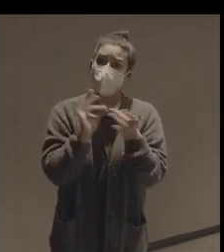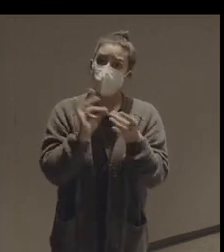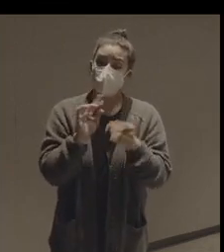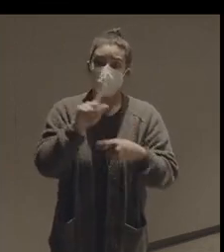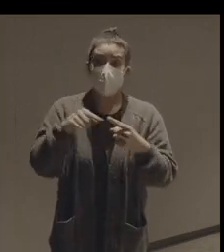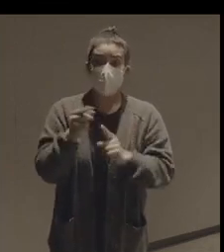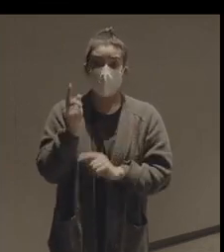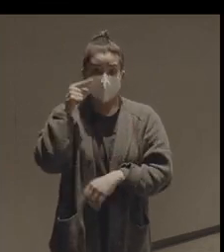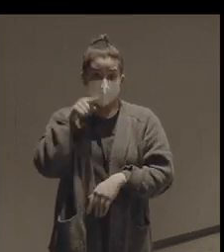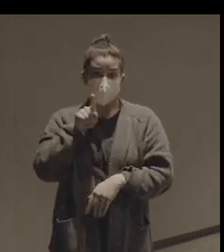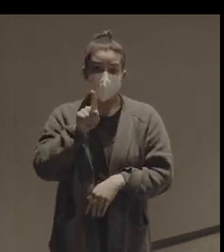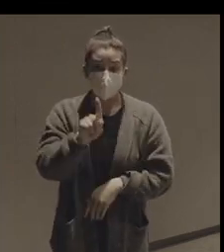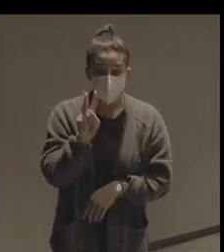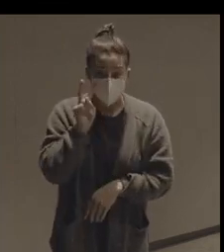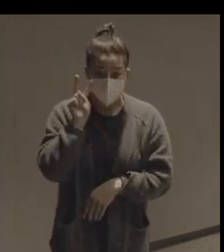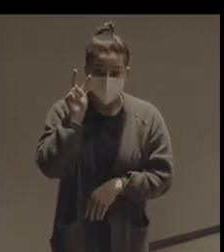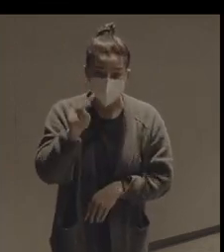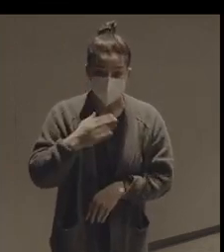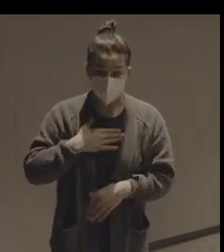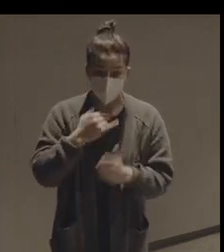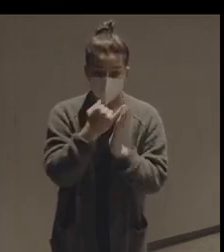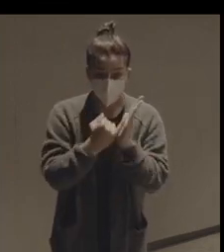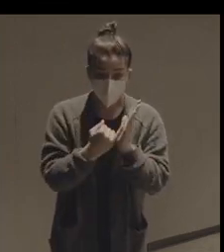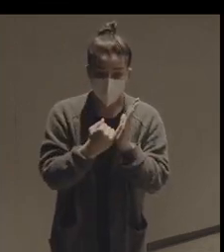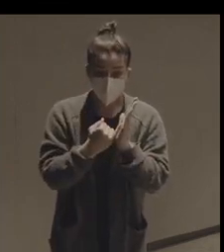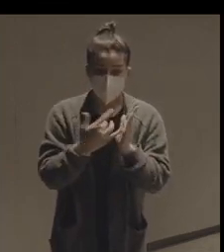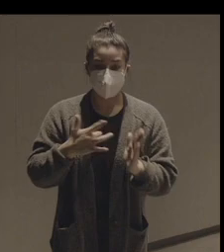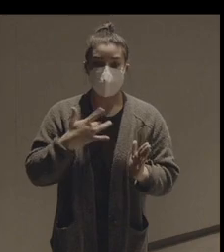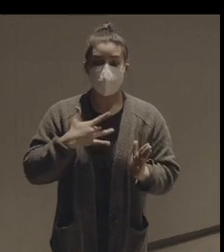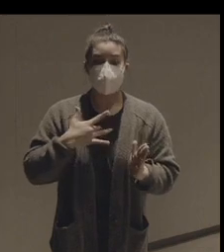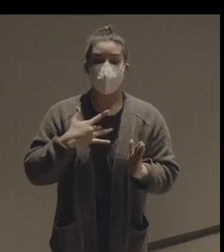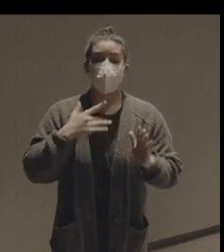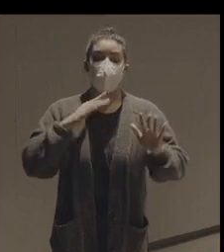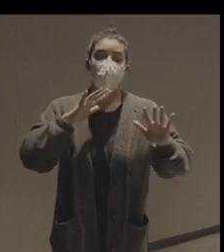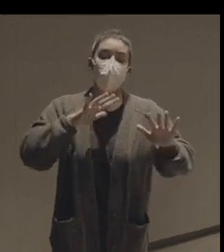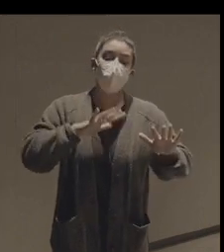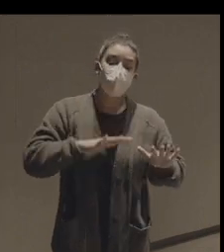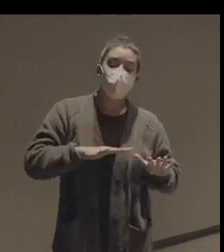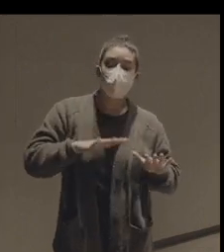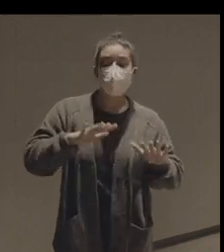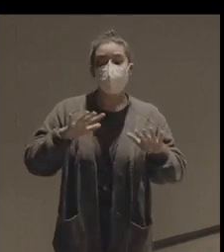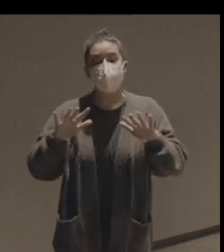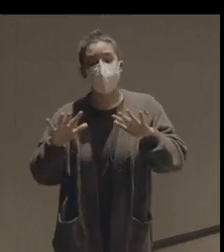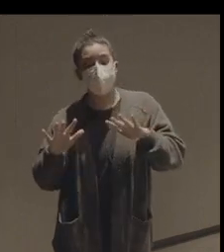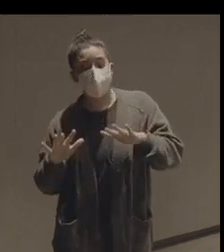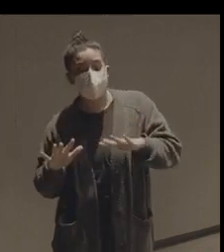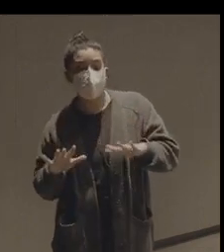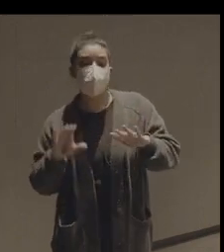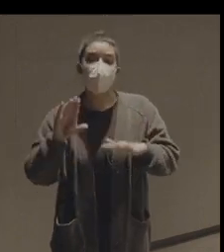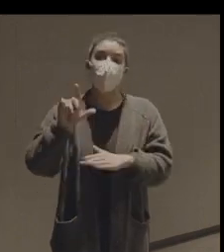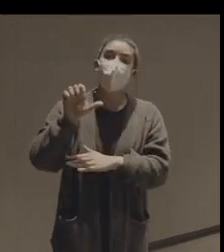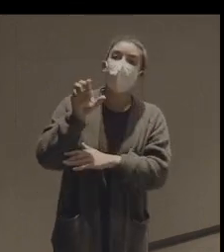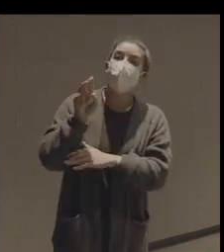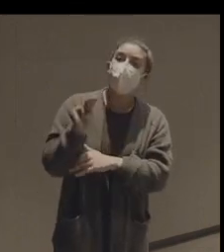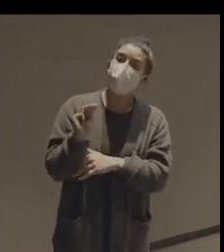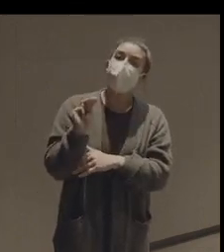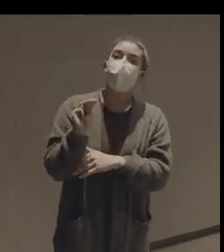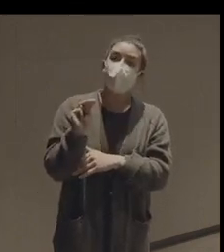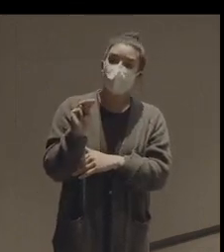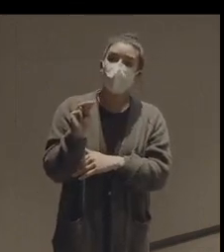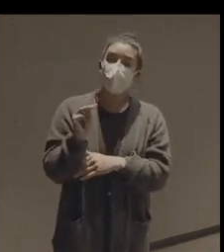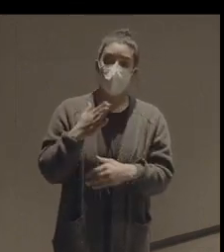when everything else is fast and digital, this is the opposite. It's quiet, it's timeless, and it does things to people.